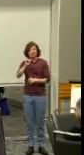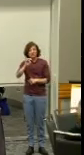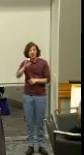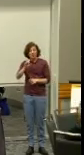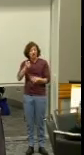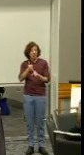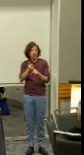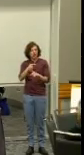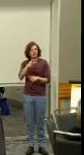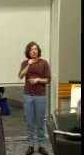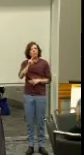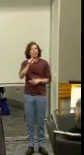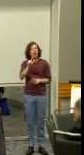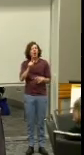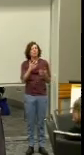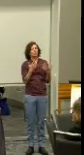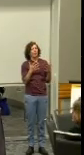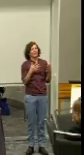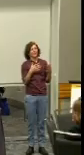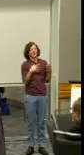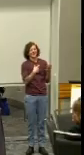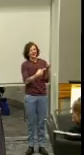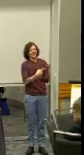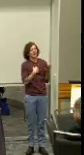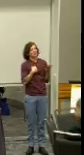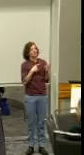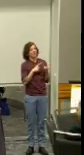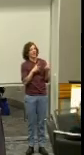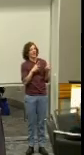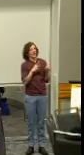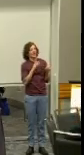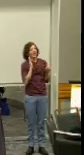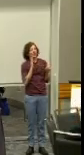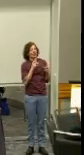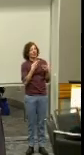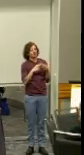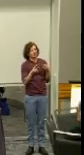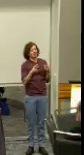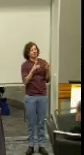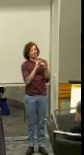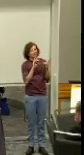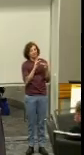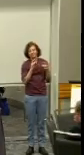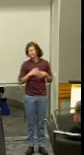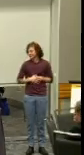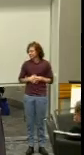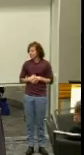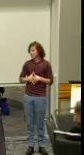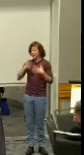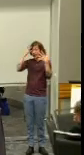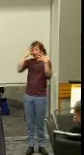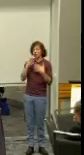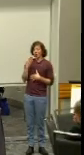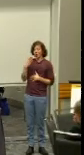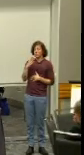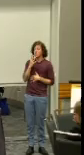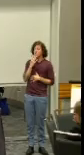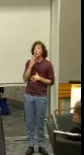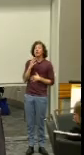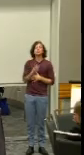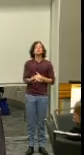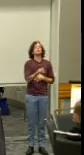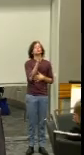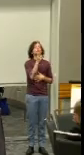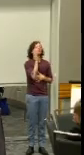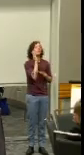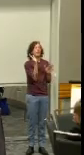so I'll just like quickly point it out again. The dark blue is our 2-bedroom units,